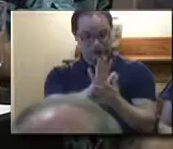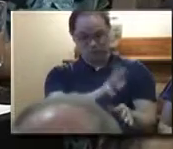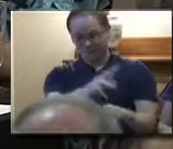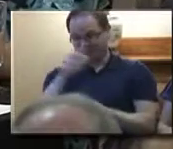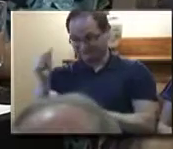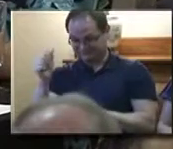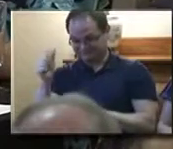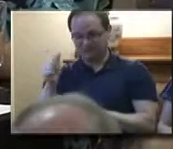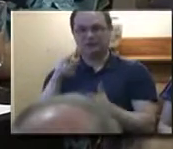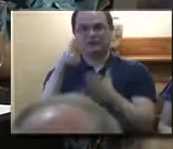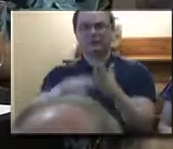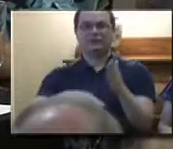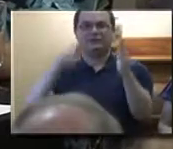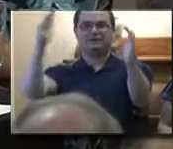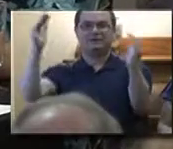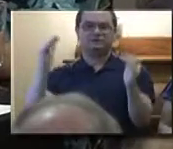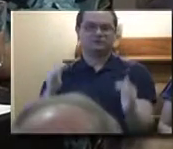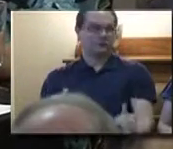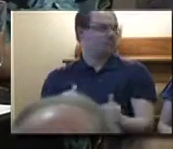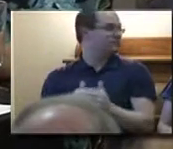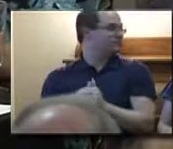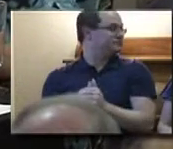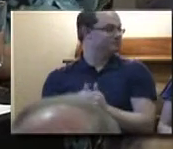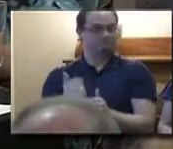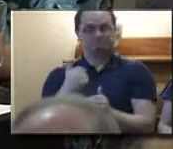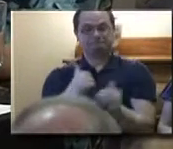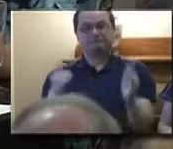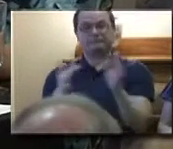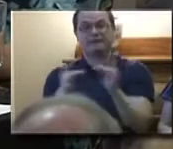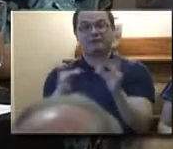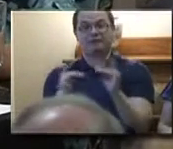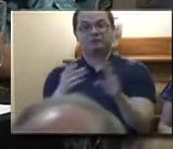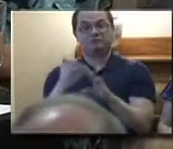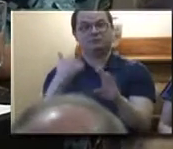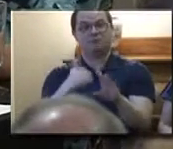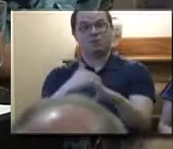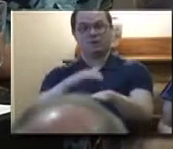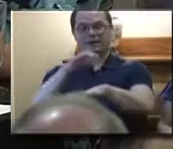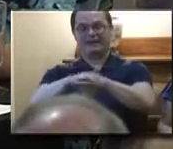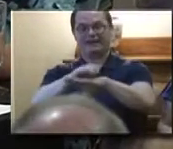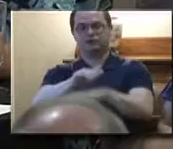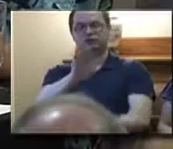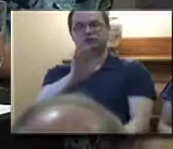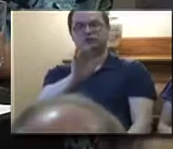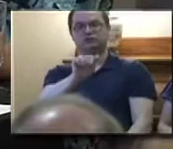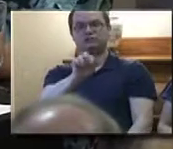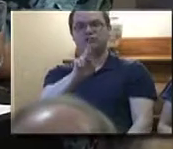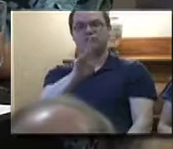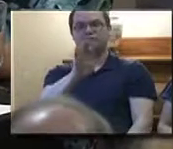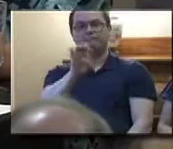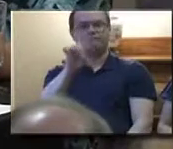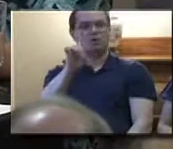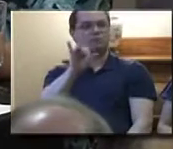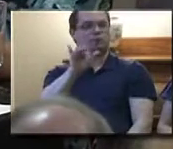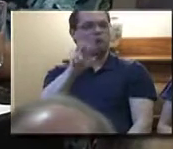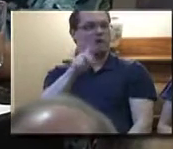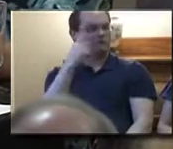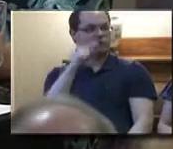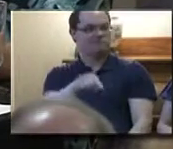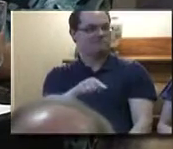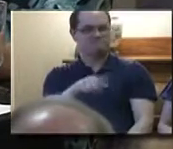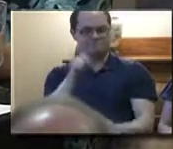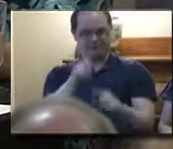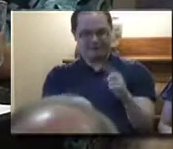low. And, you know, as I mentioned earlier, English is barbed wire for them, for deaf. You know, they can't read